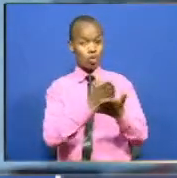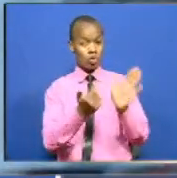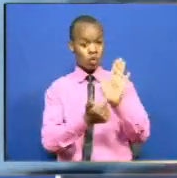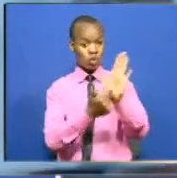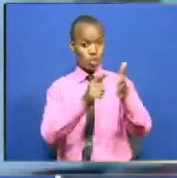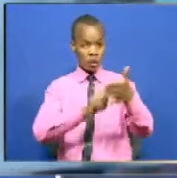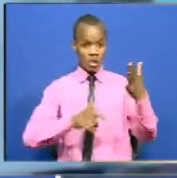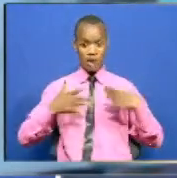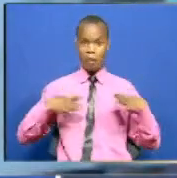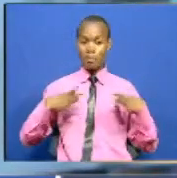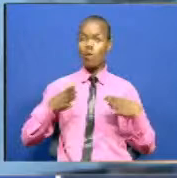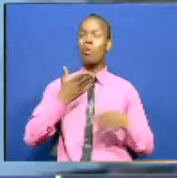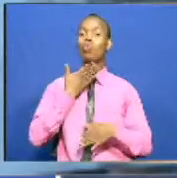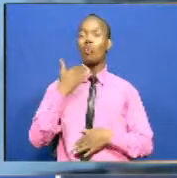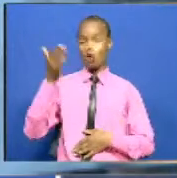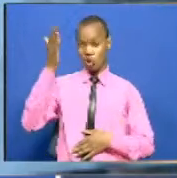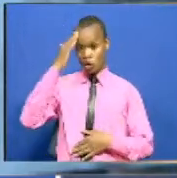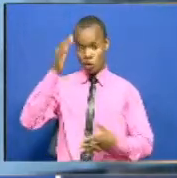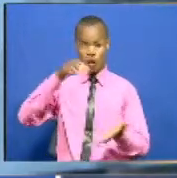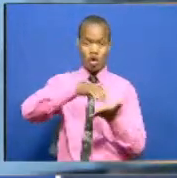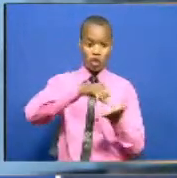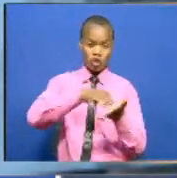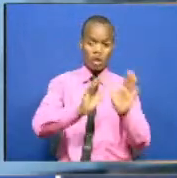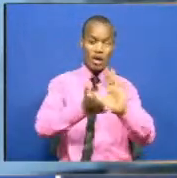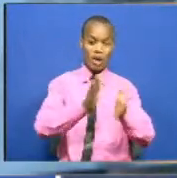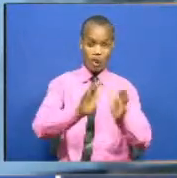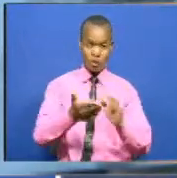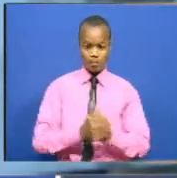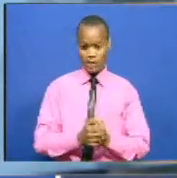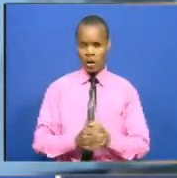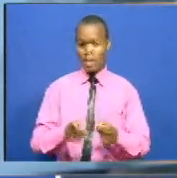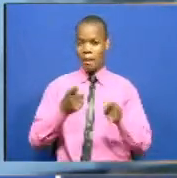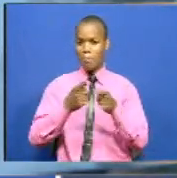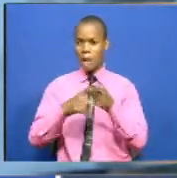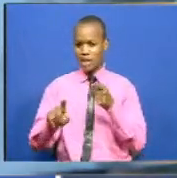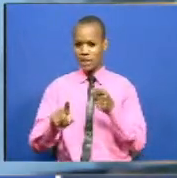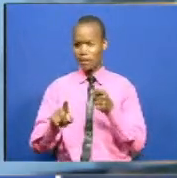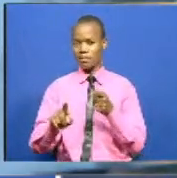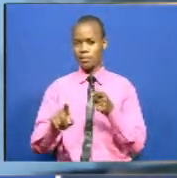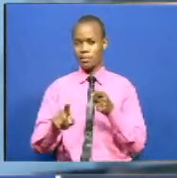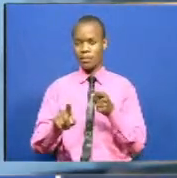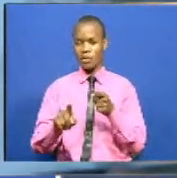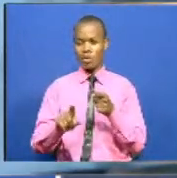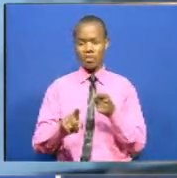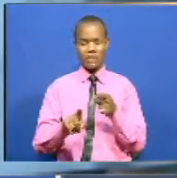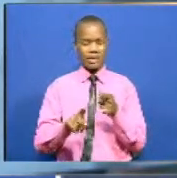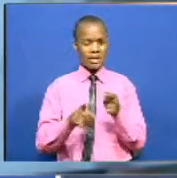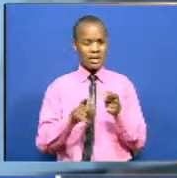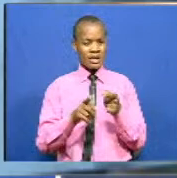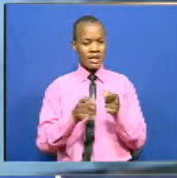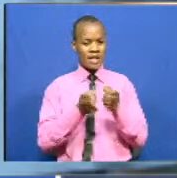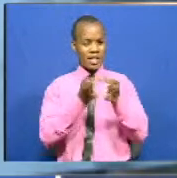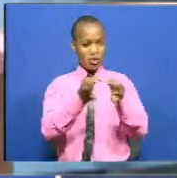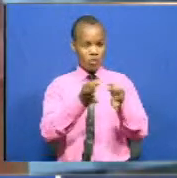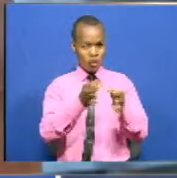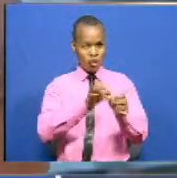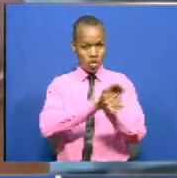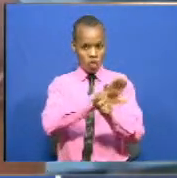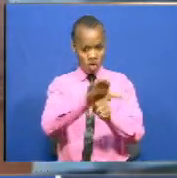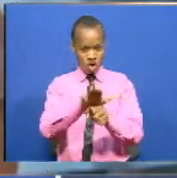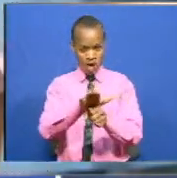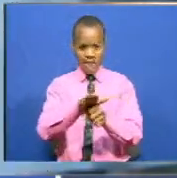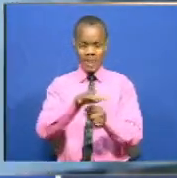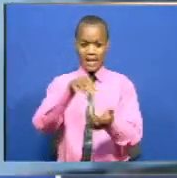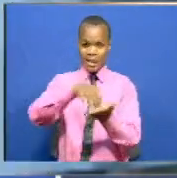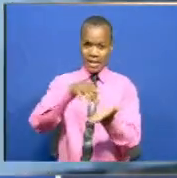that comes in is, what if the numbers of this COVID-19 confirmed cases rises?